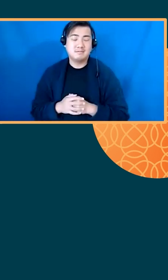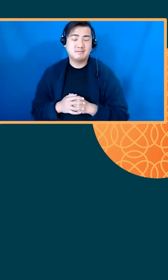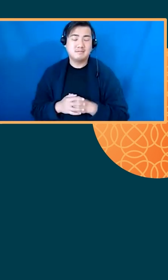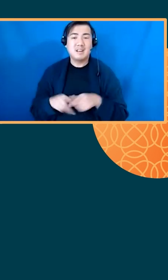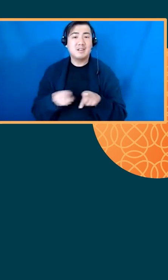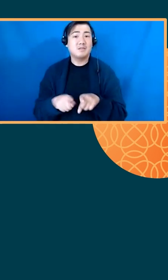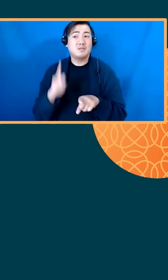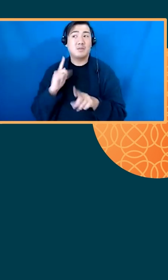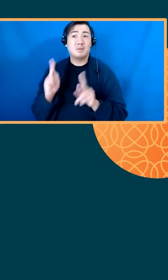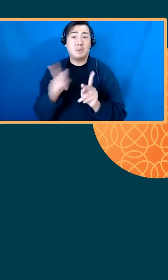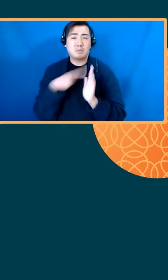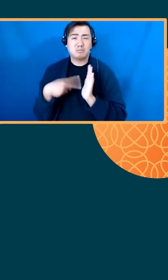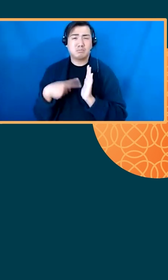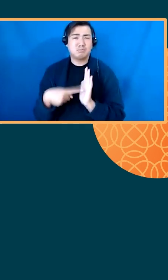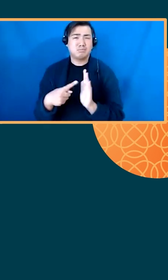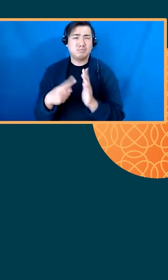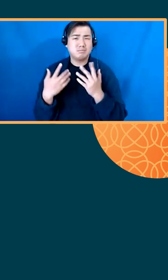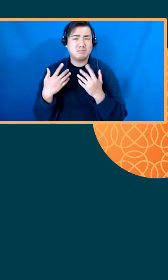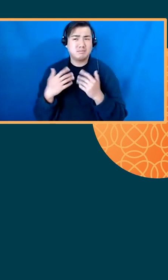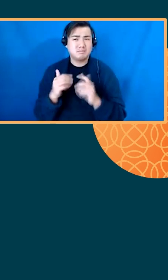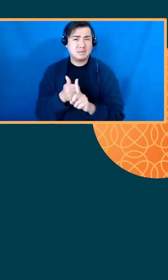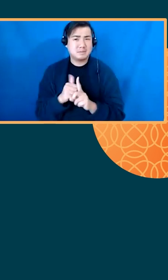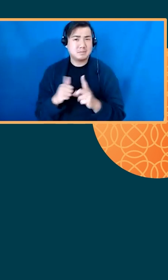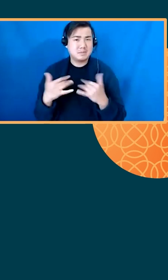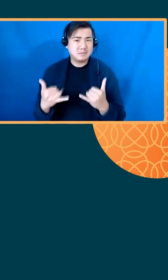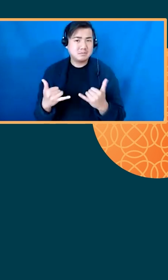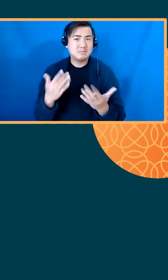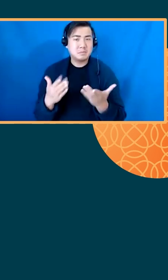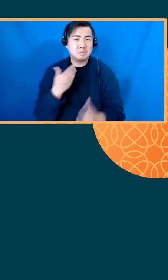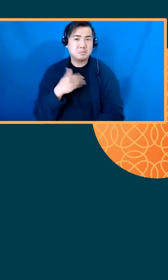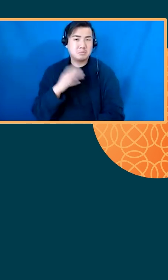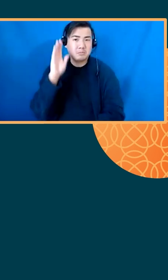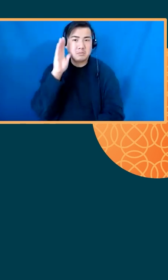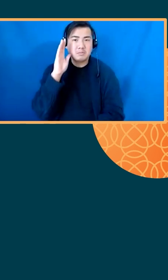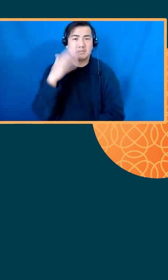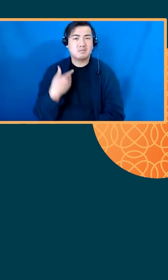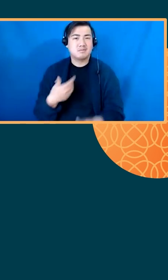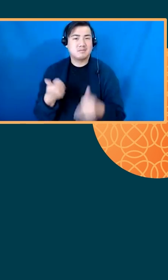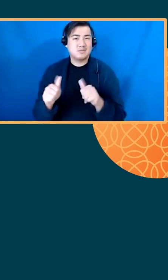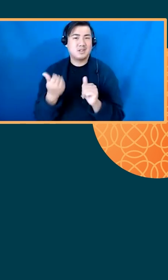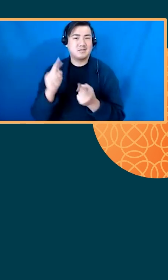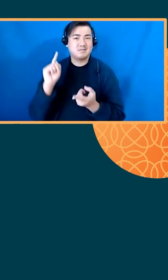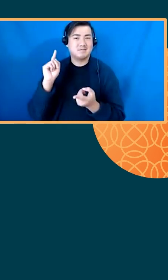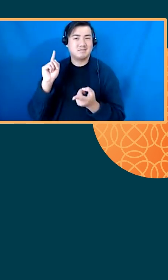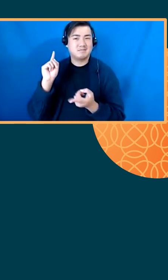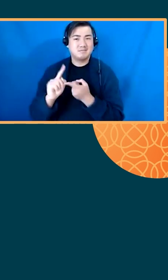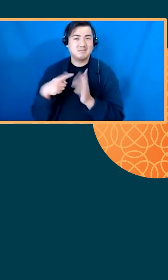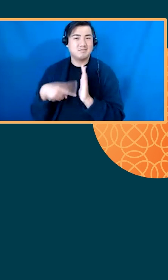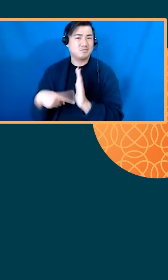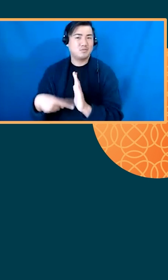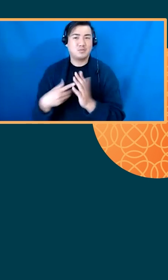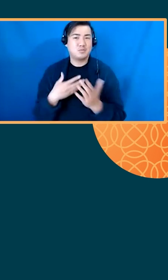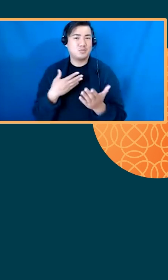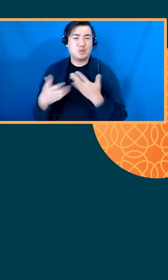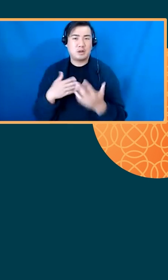themselves today, maybe you can hear this and to be a little bit less hard on yourself for whatever you were hard on yourself for today,